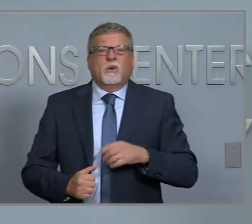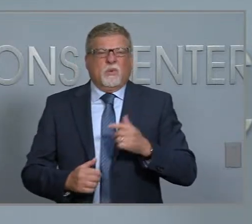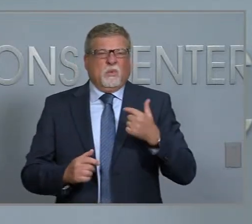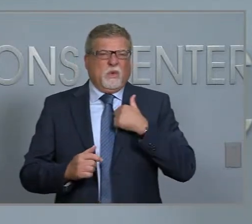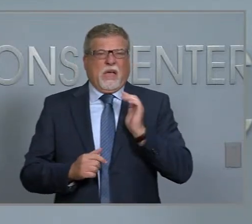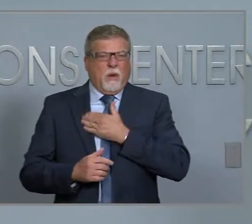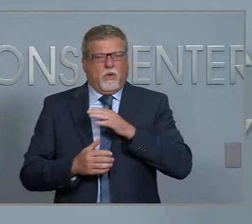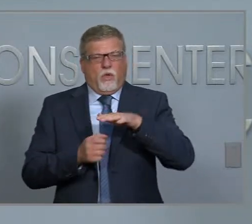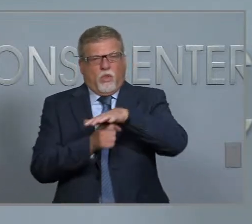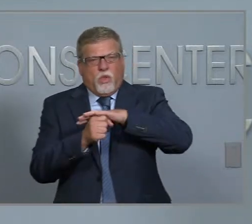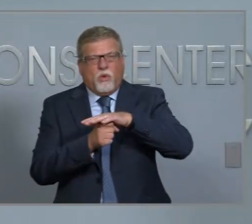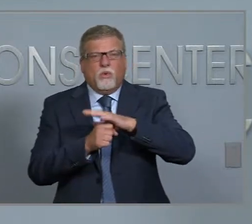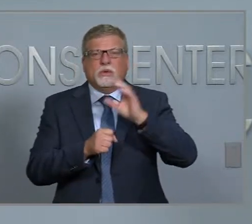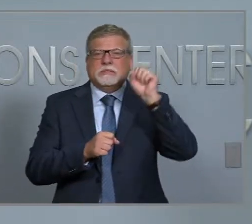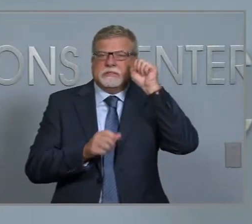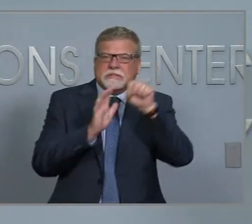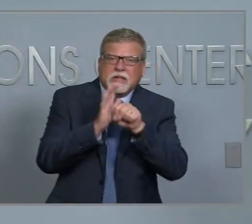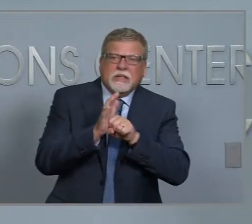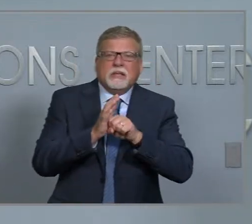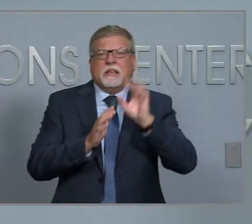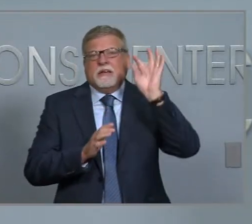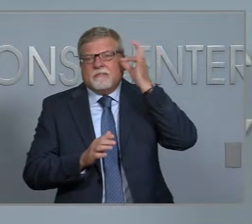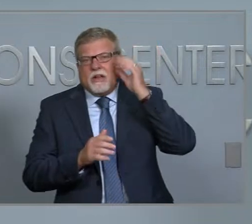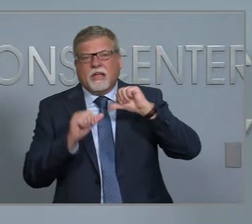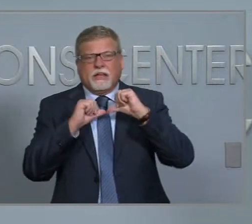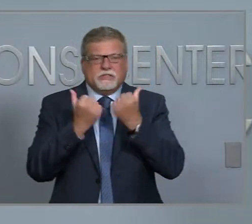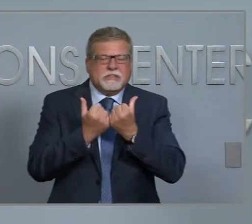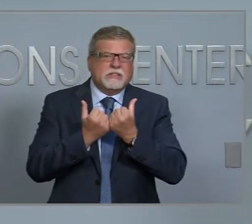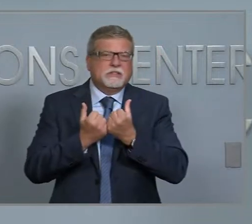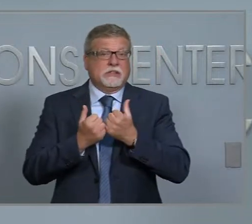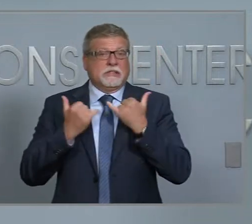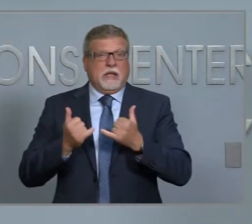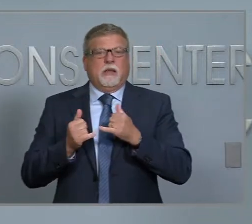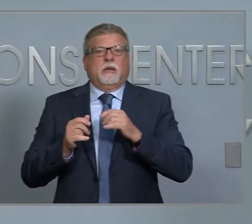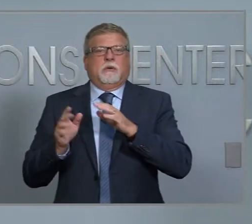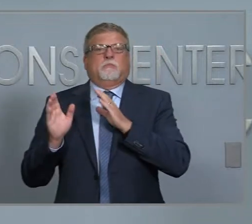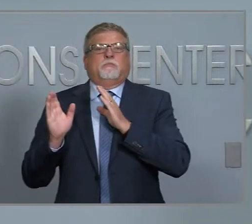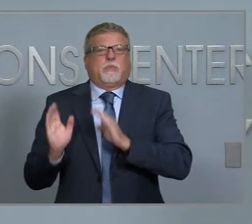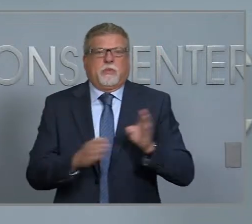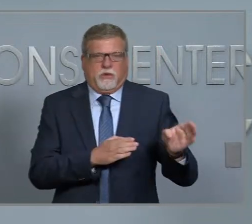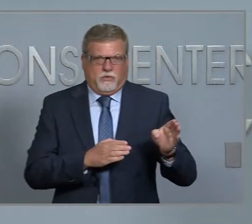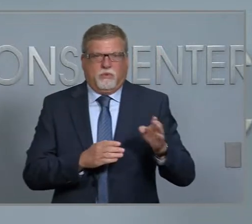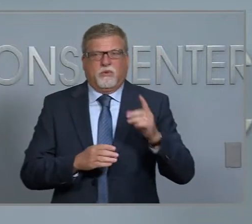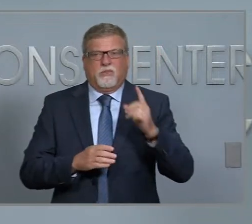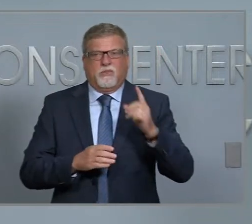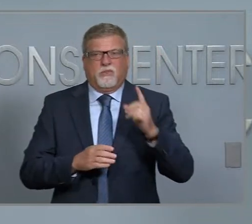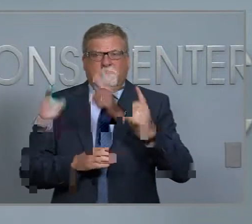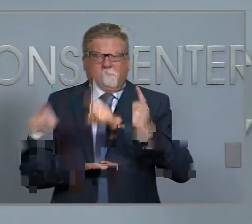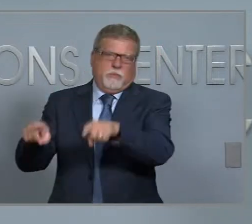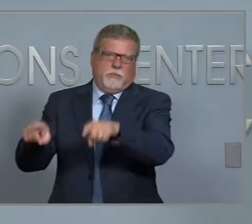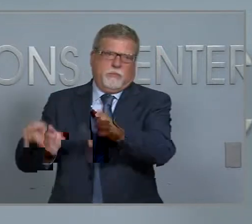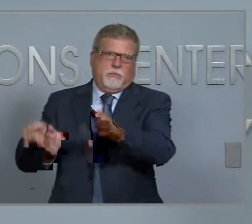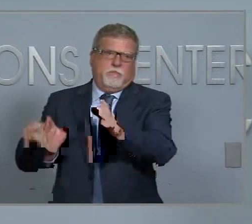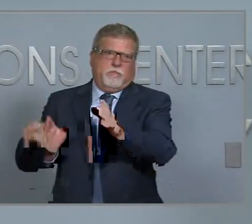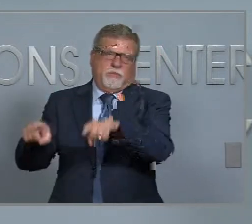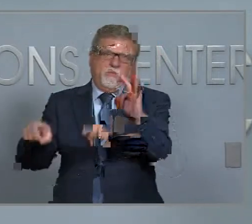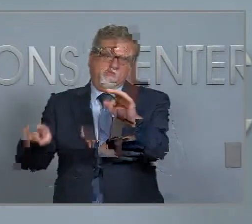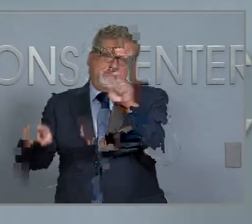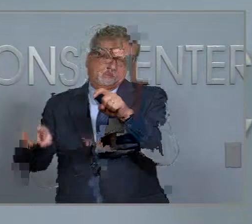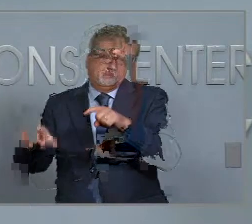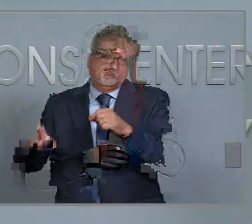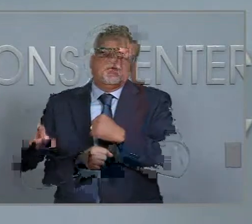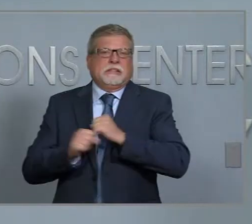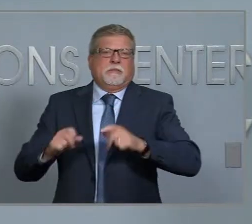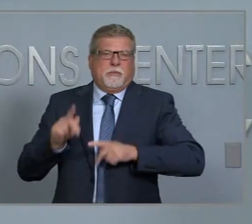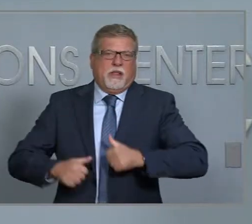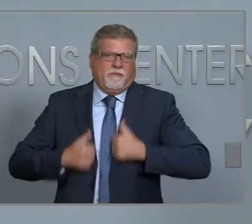and all of our local jurisdictions is getting resources, equipment, people, teams in place to be able to deal with the immediate that come from